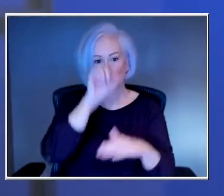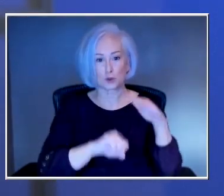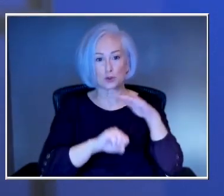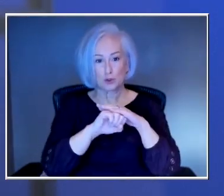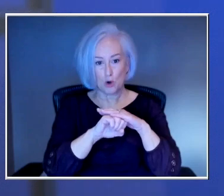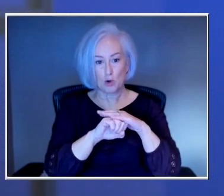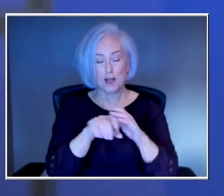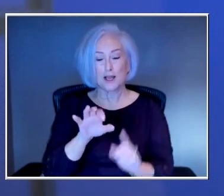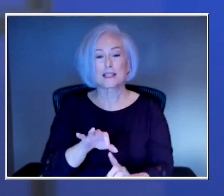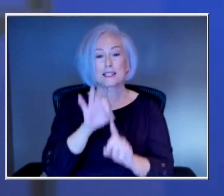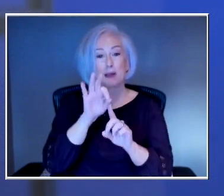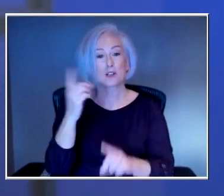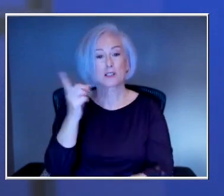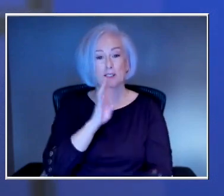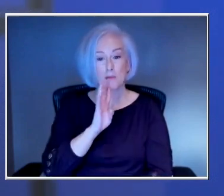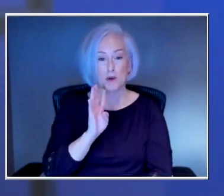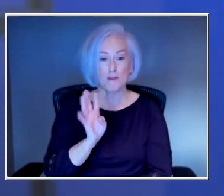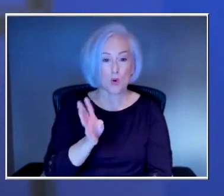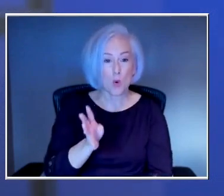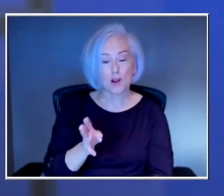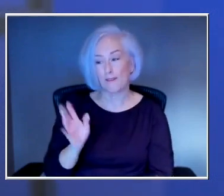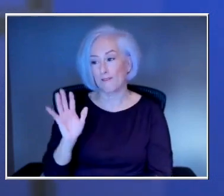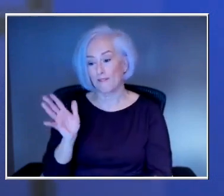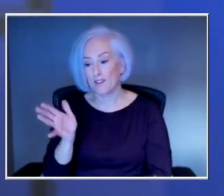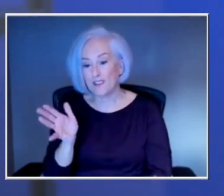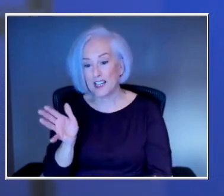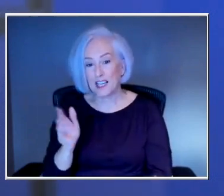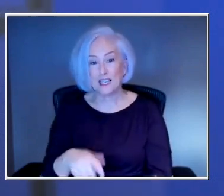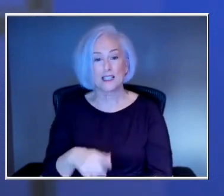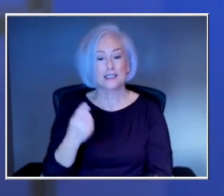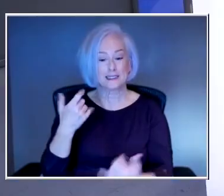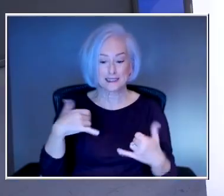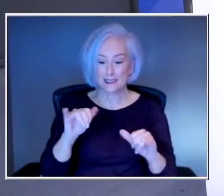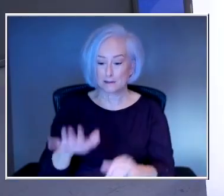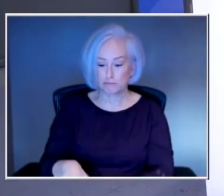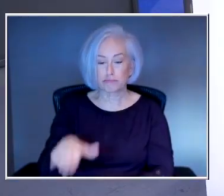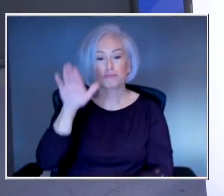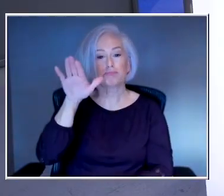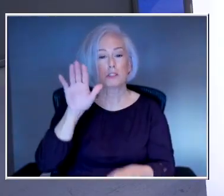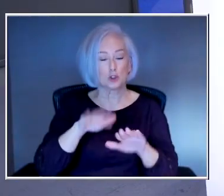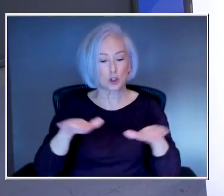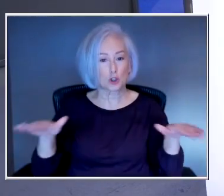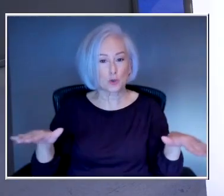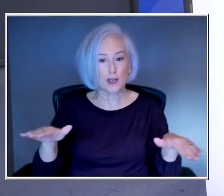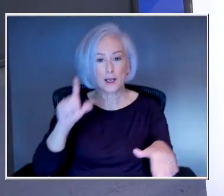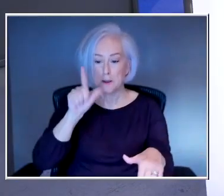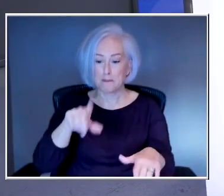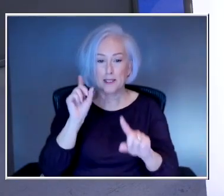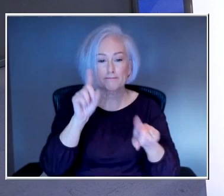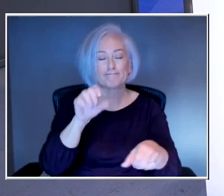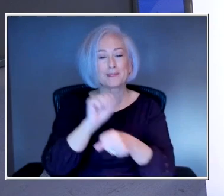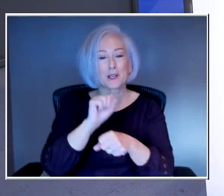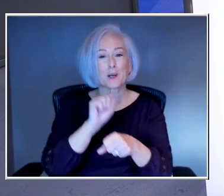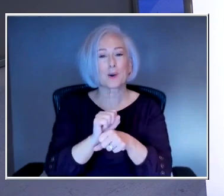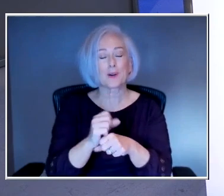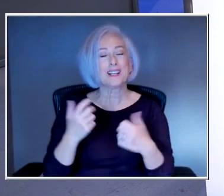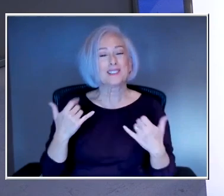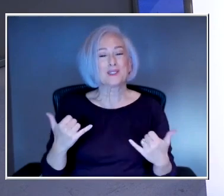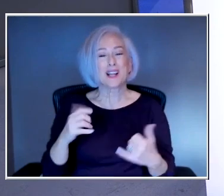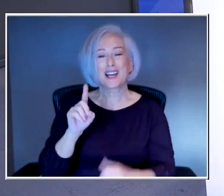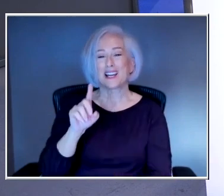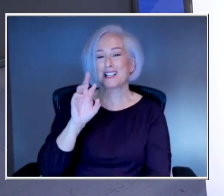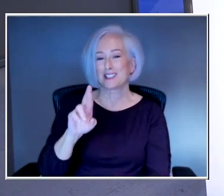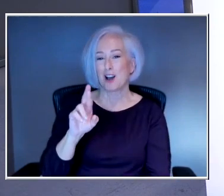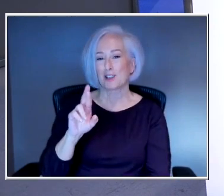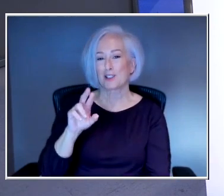or 50s who may be raising children or need to get back to work? Here in the studio with me is Dr. Deepika Agrawal. She is a stroke